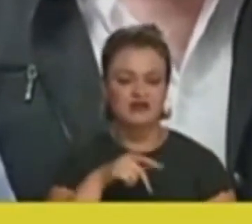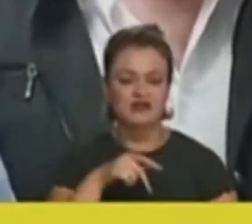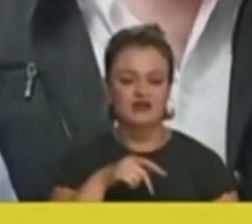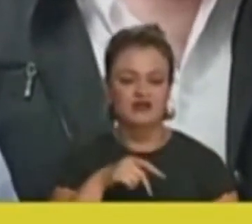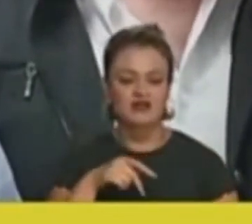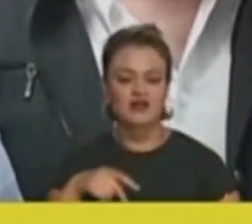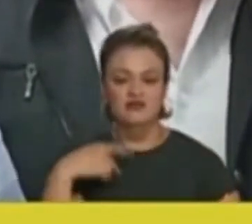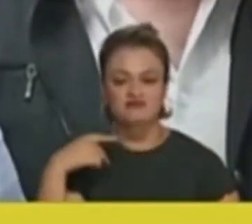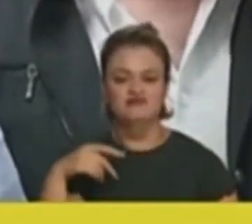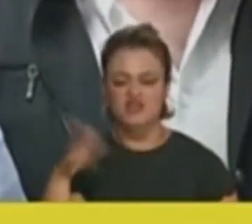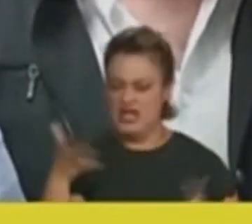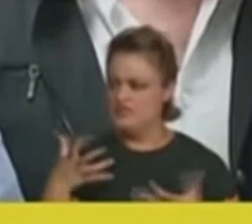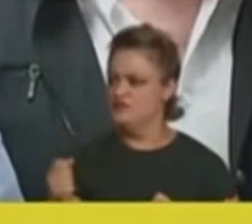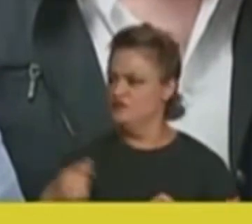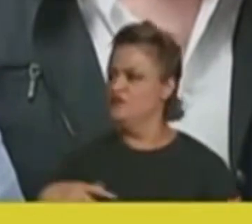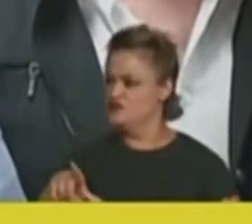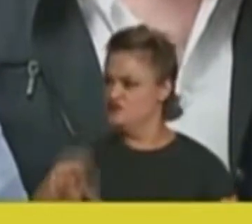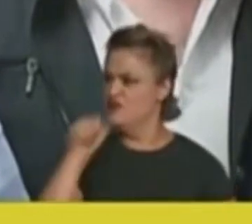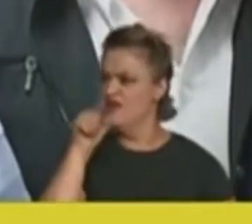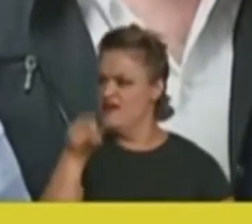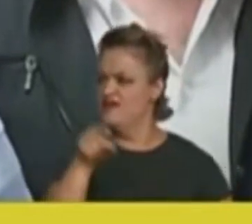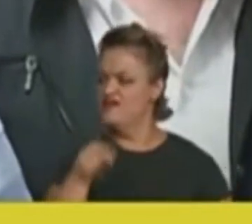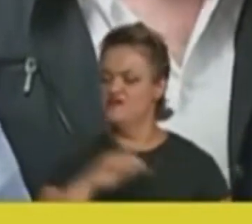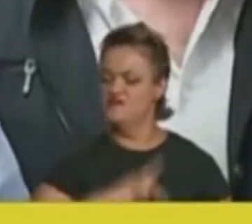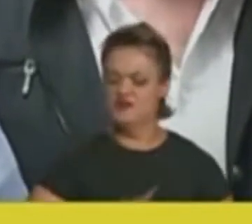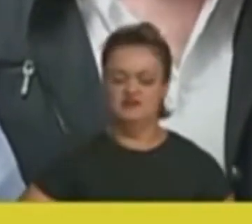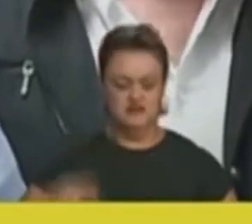were already in Brasilia, and these people,